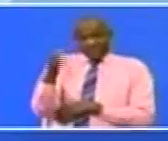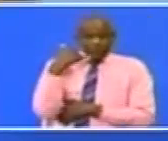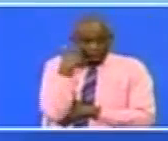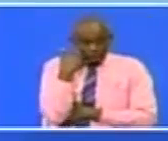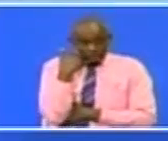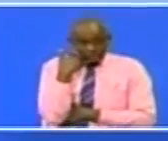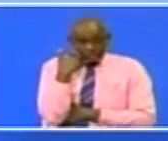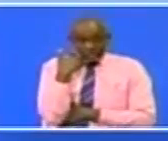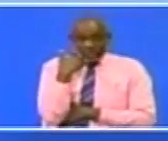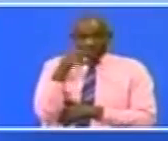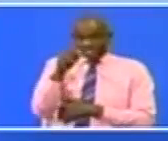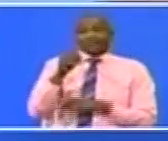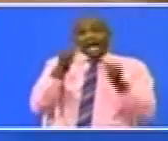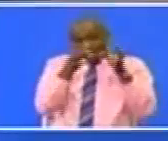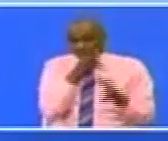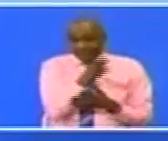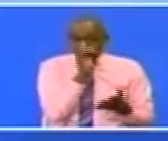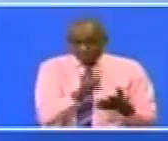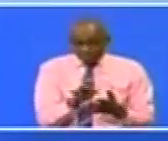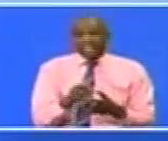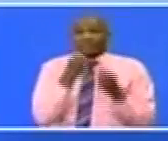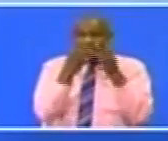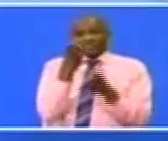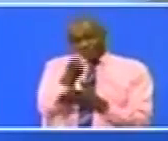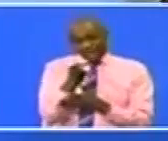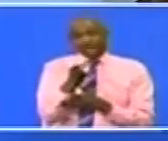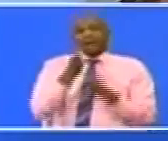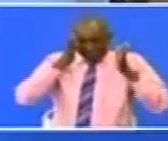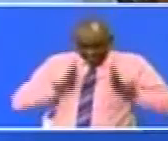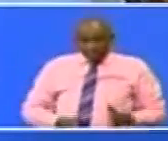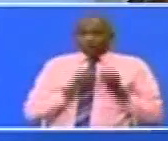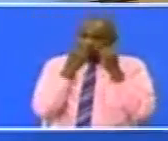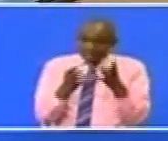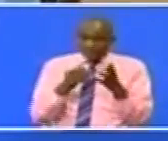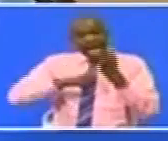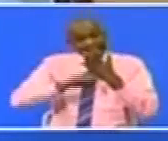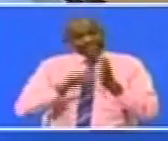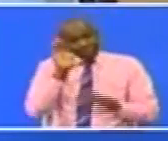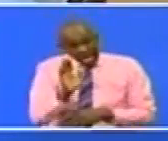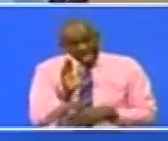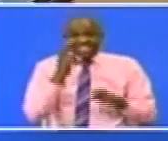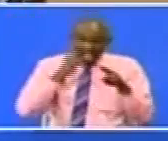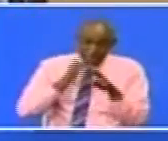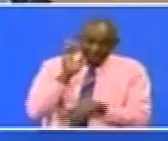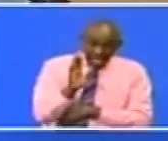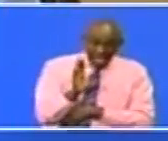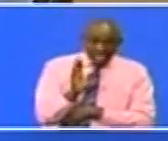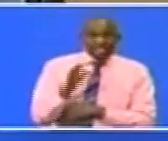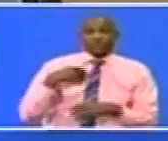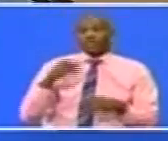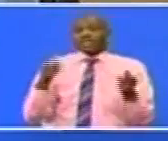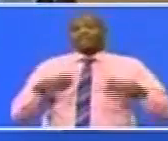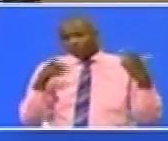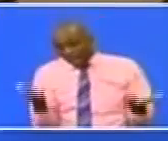then tap on my account, then you fill in the details, your personal details, that is your ID, your names, your